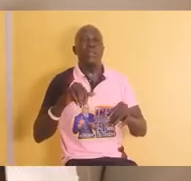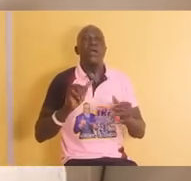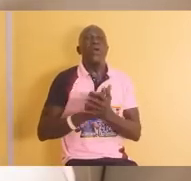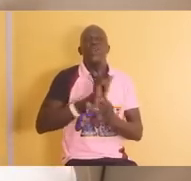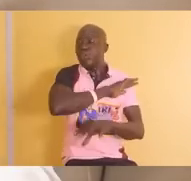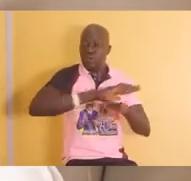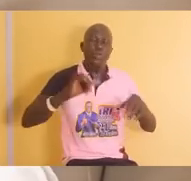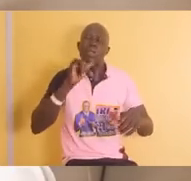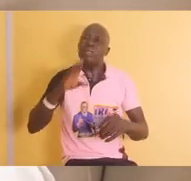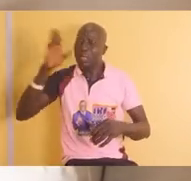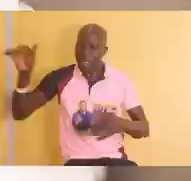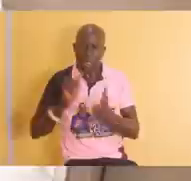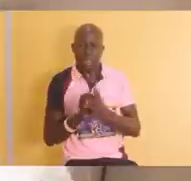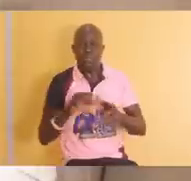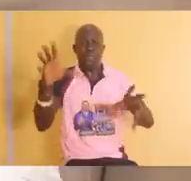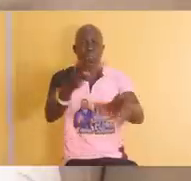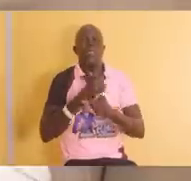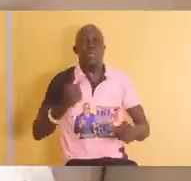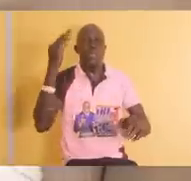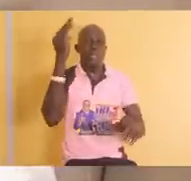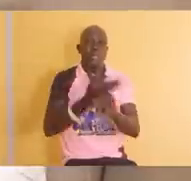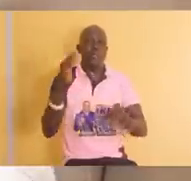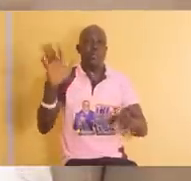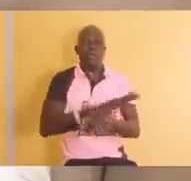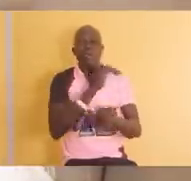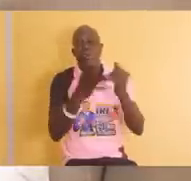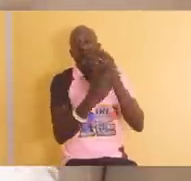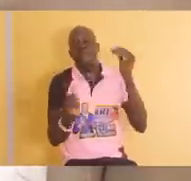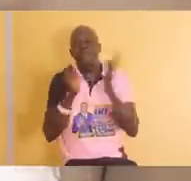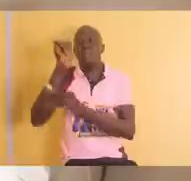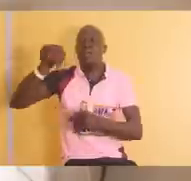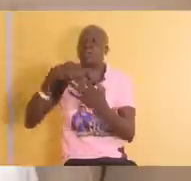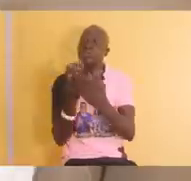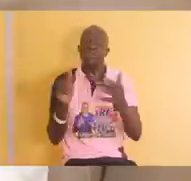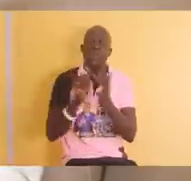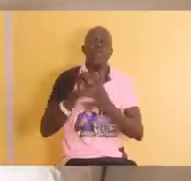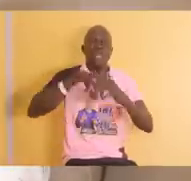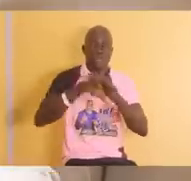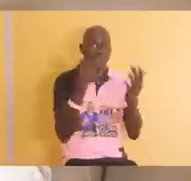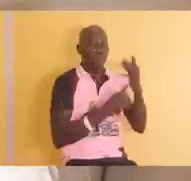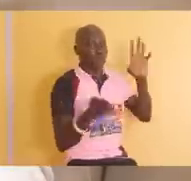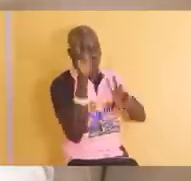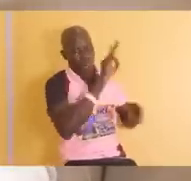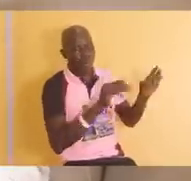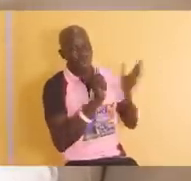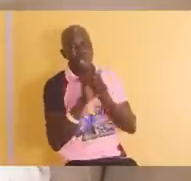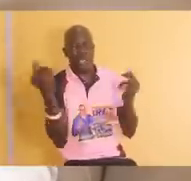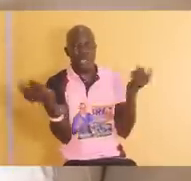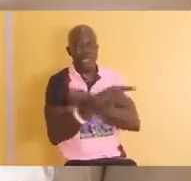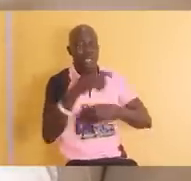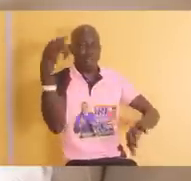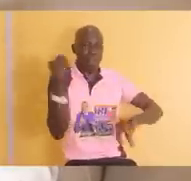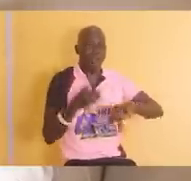Amen. O gbọdọ wa nbe ko ma get apere ma do e. Awon elo ne. That's true. O wi ja. You want it. Yo jọ ti ogo ba